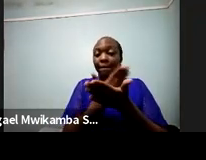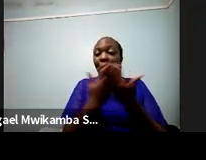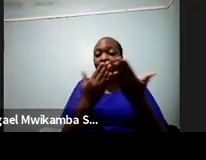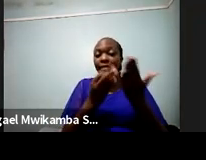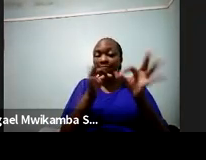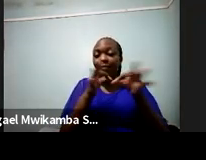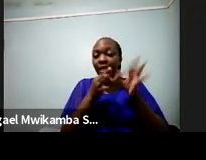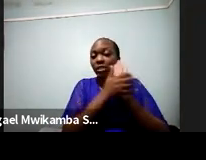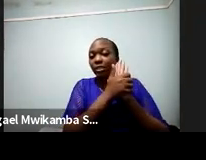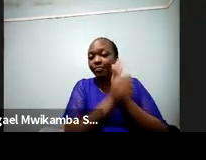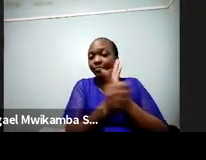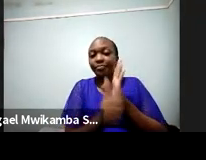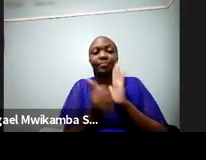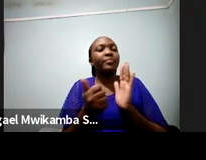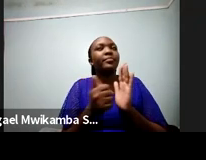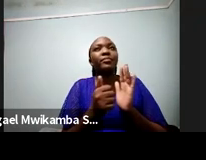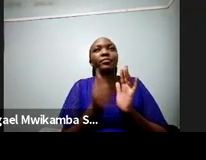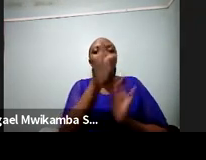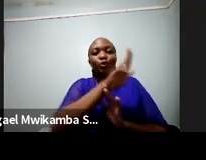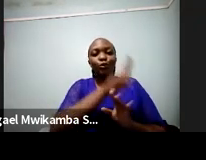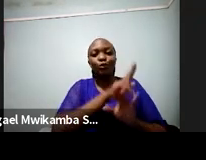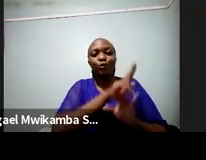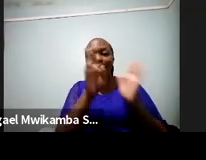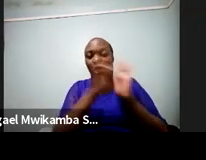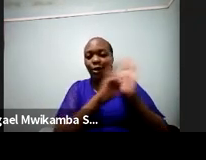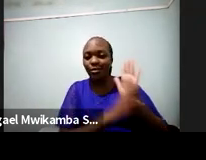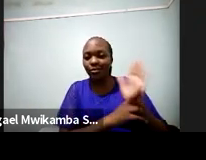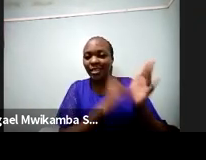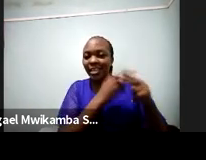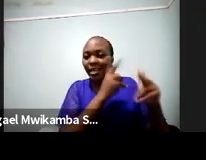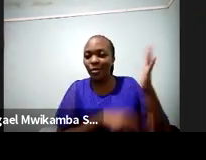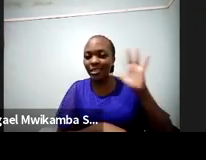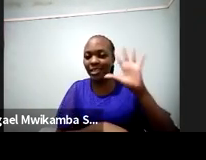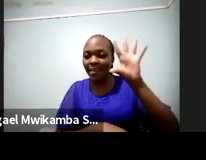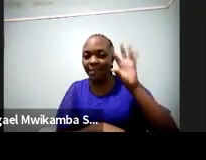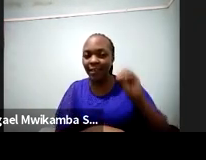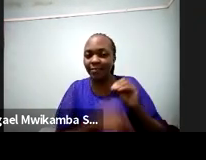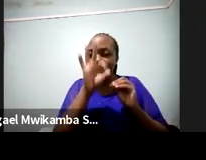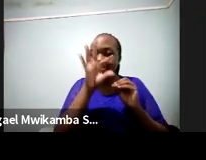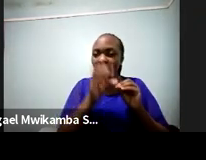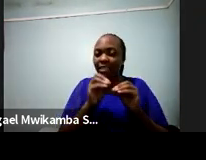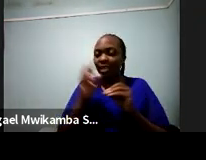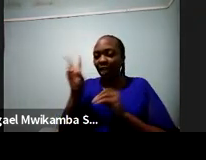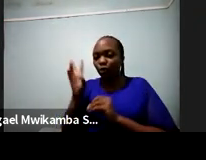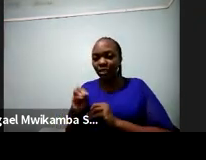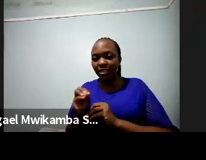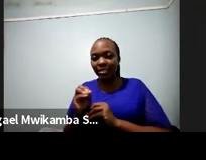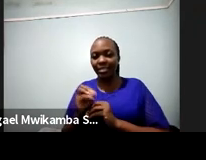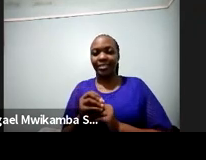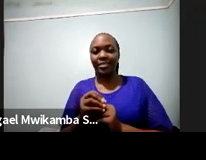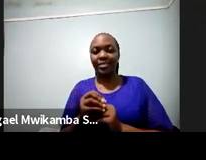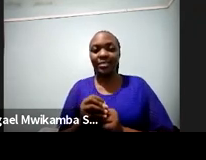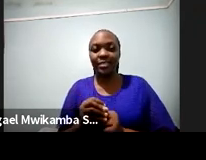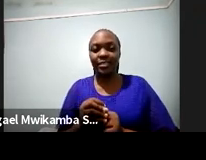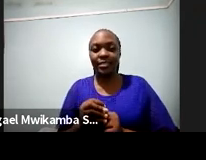50, 30, and 20 rule. This 50, 30, 20 rule in budgeting offers a great flexibility and framework, but